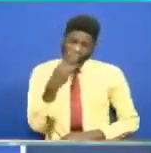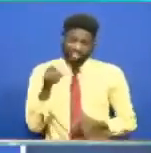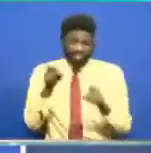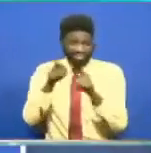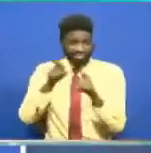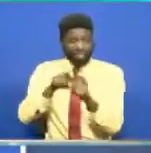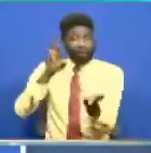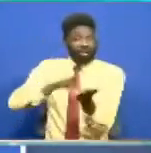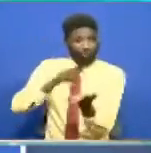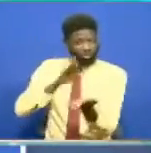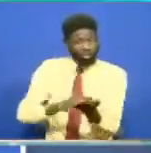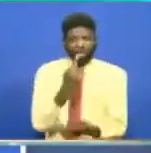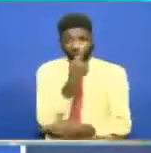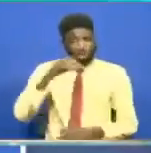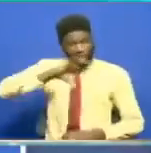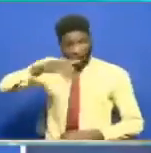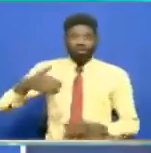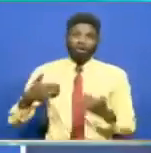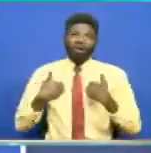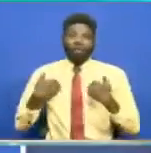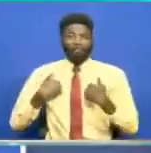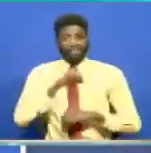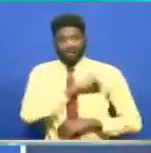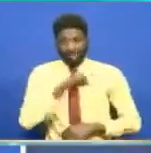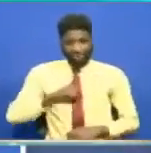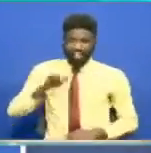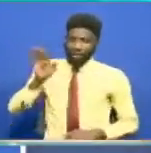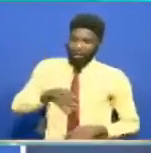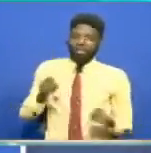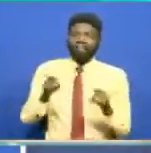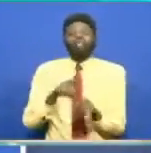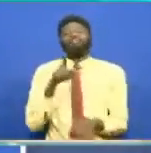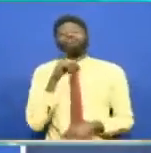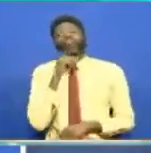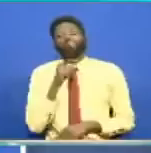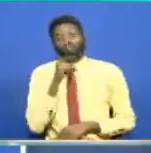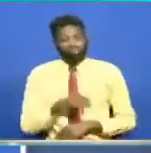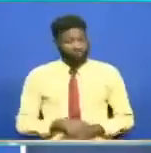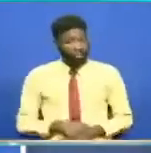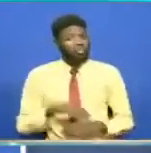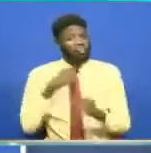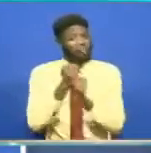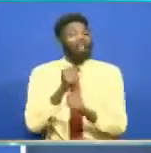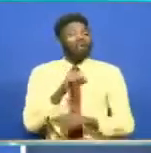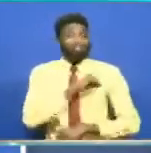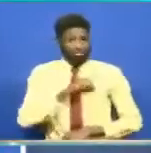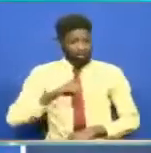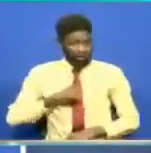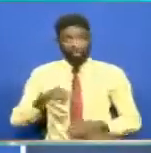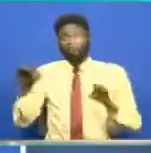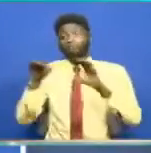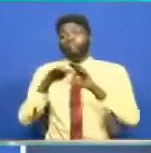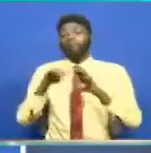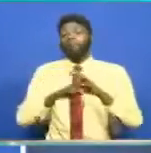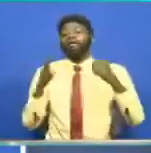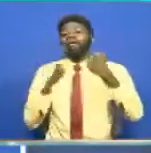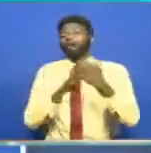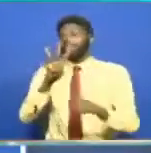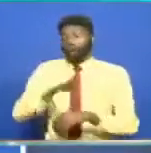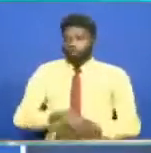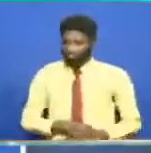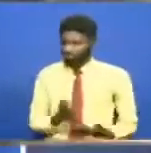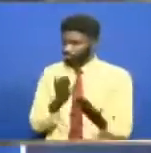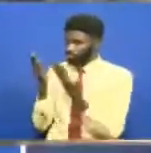each county to be electing a male and a female senator, making a Senate of 94 members. Kevin Oshiro with